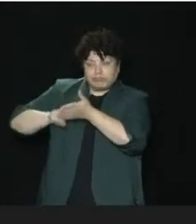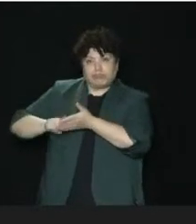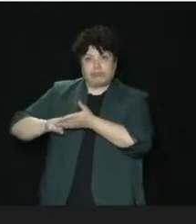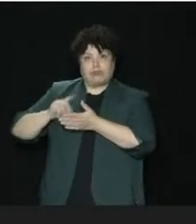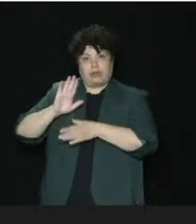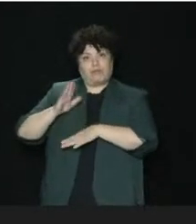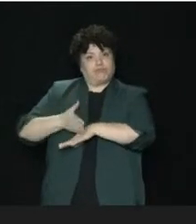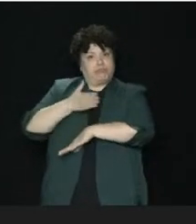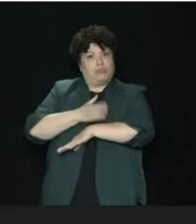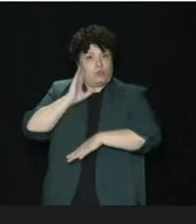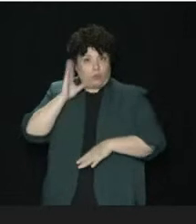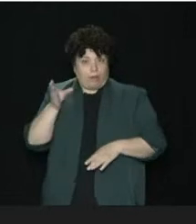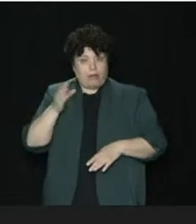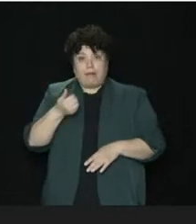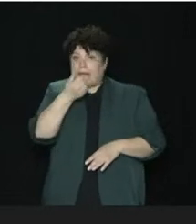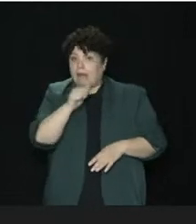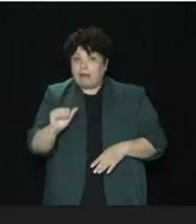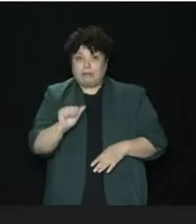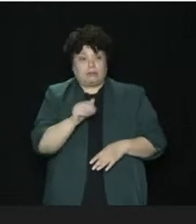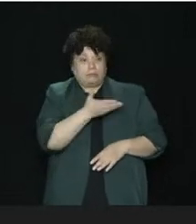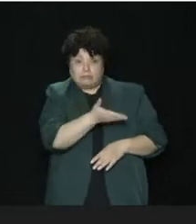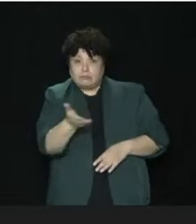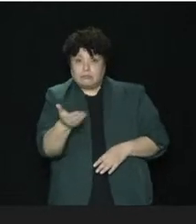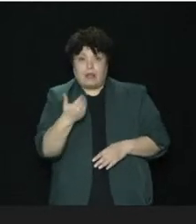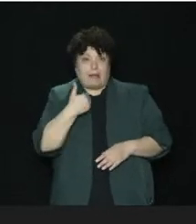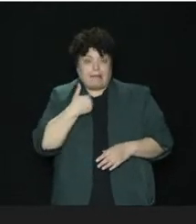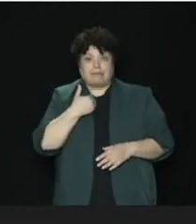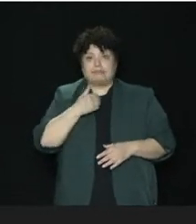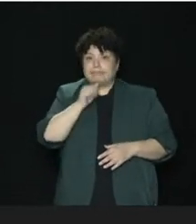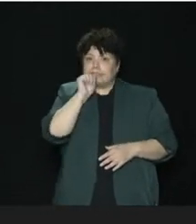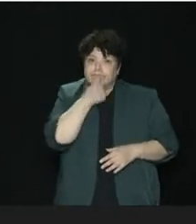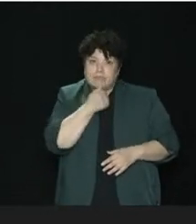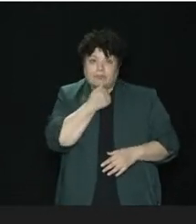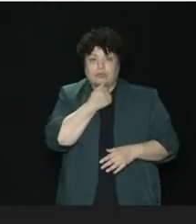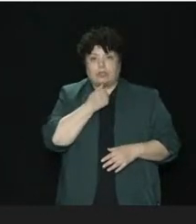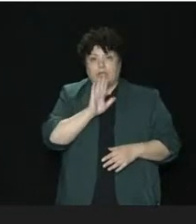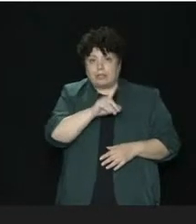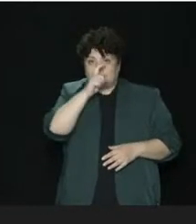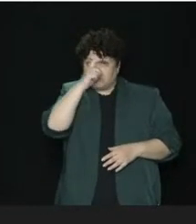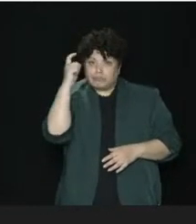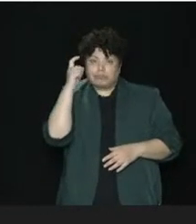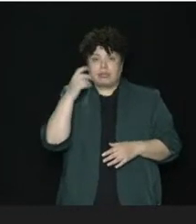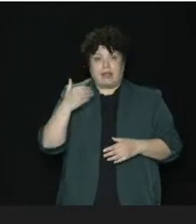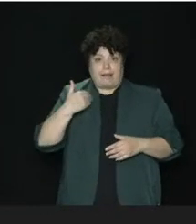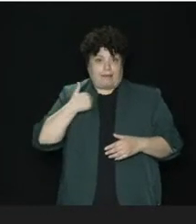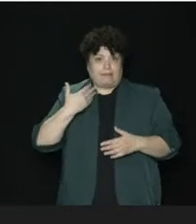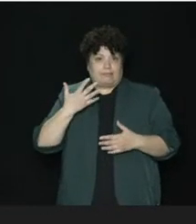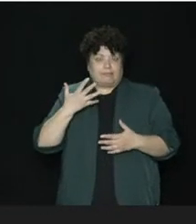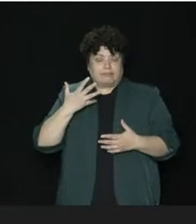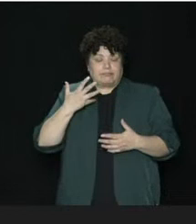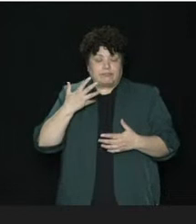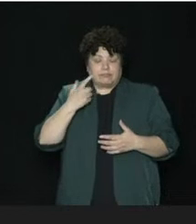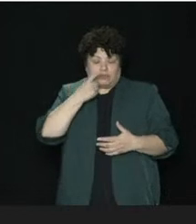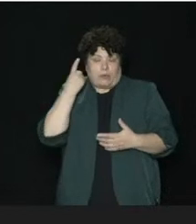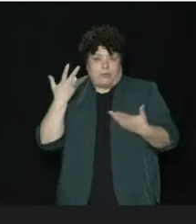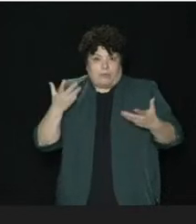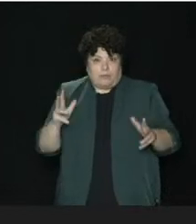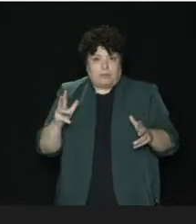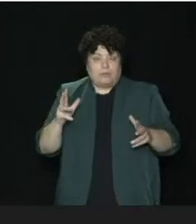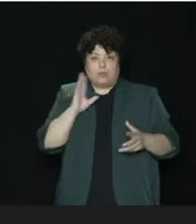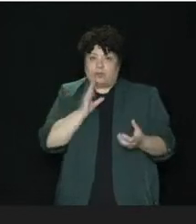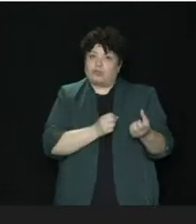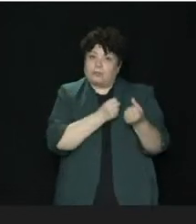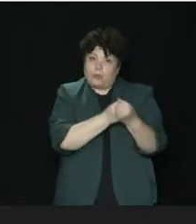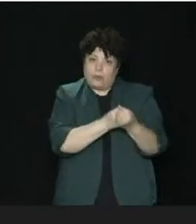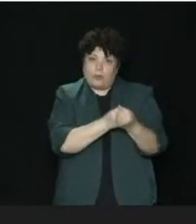anyone who would have suffered unacceptable behavior. We